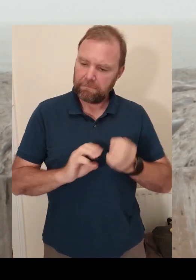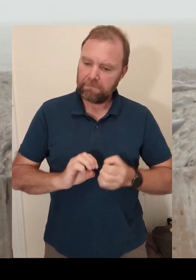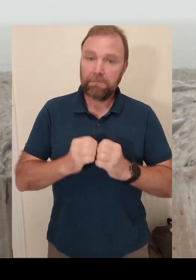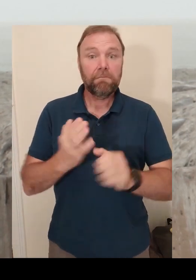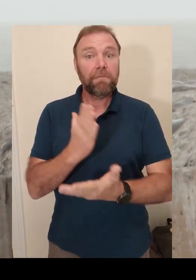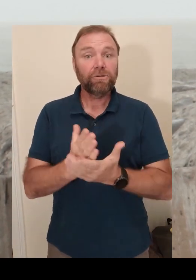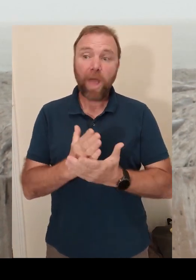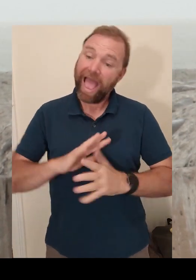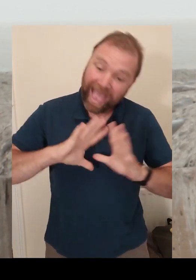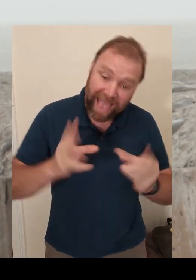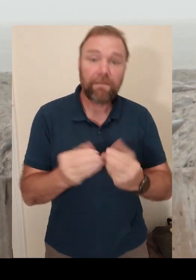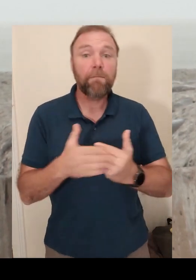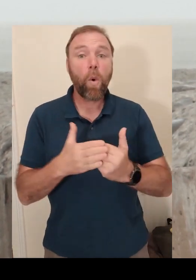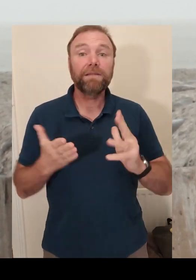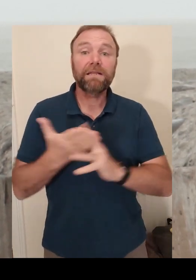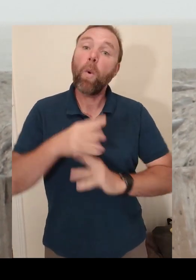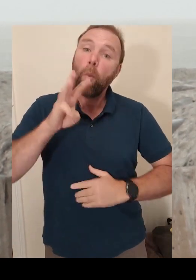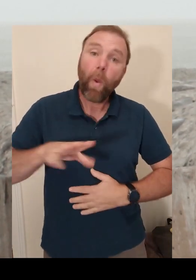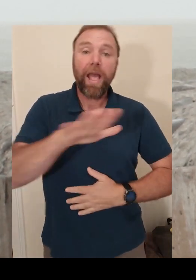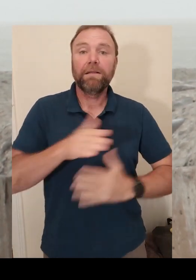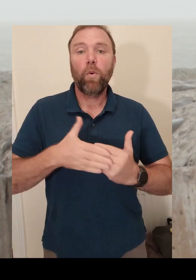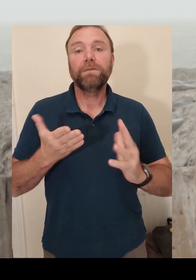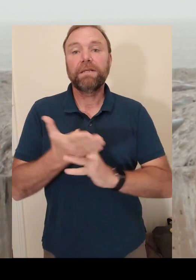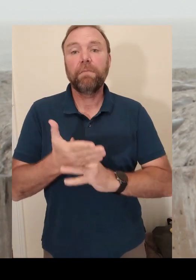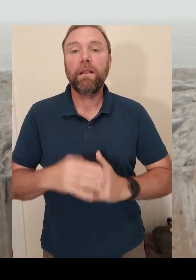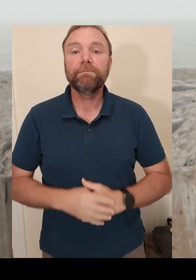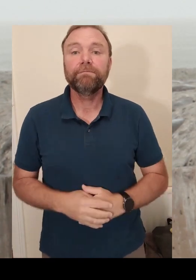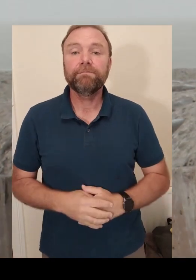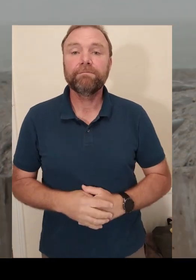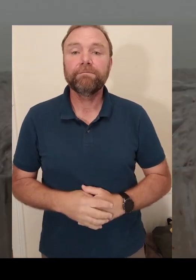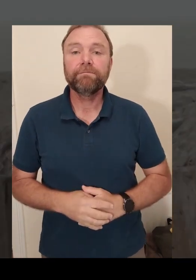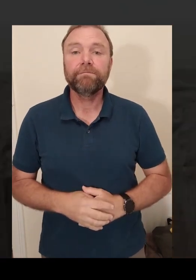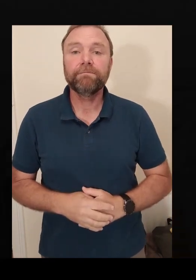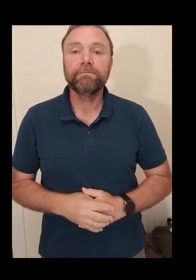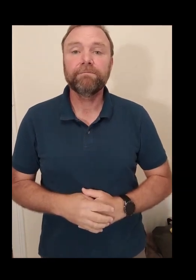and make even more things accessible and hopefully make Wales a more accessible place.